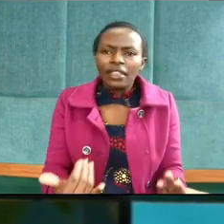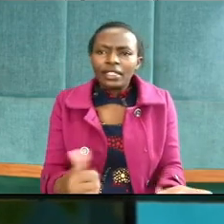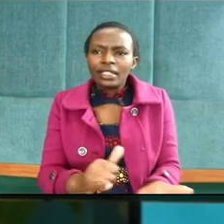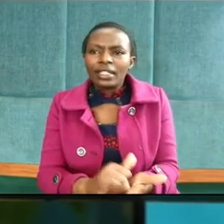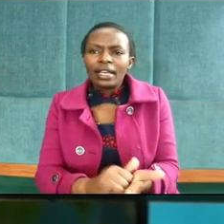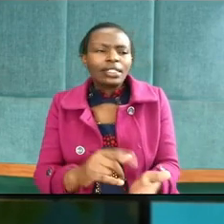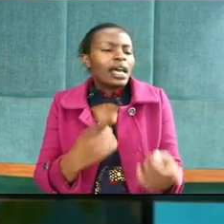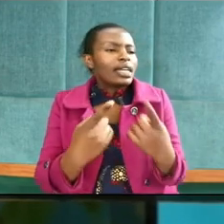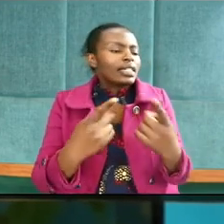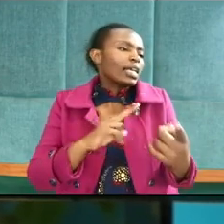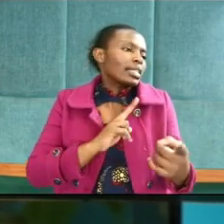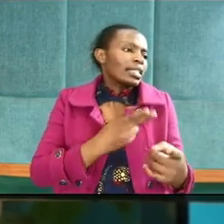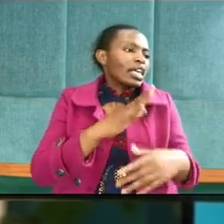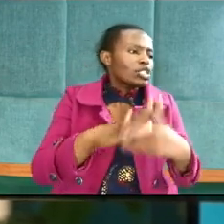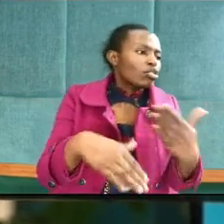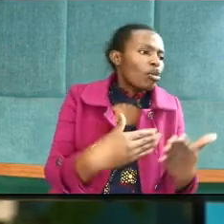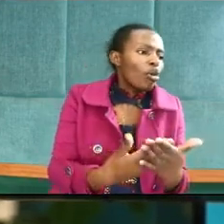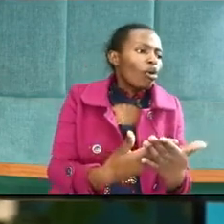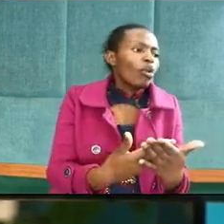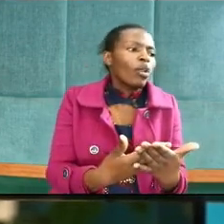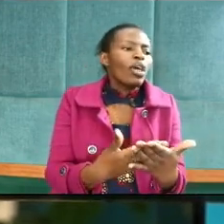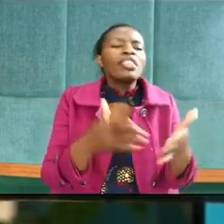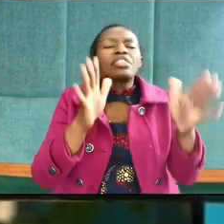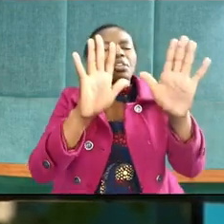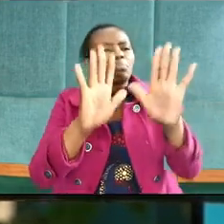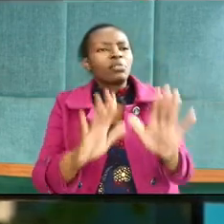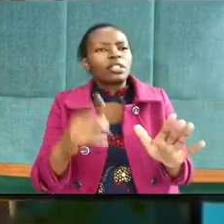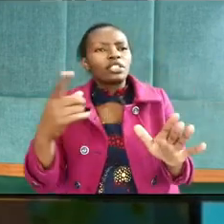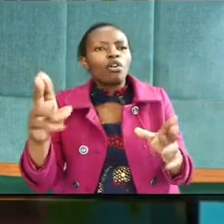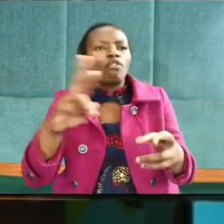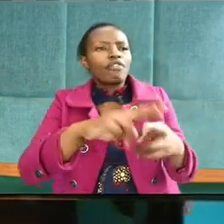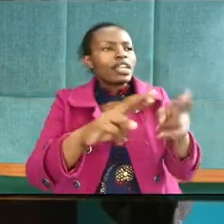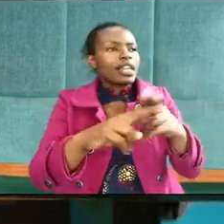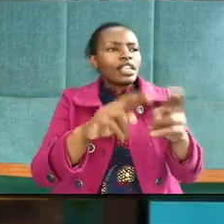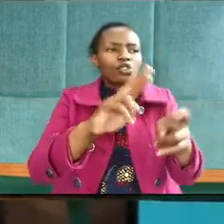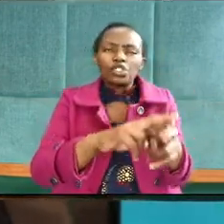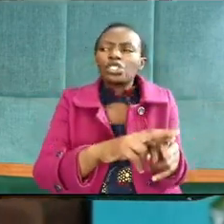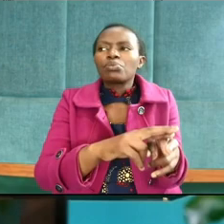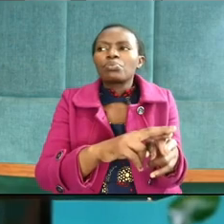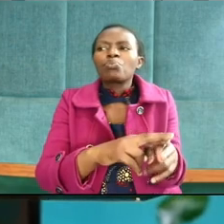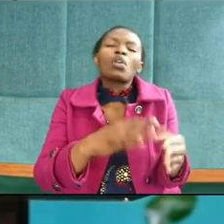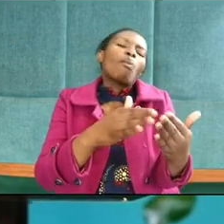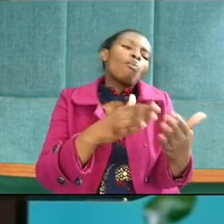the importance of relationships. Most of them